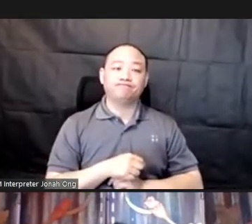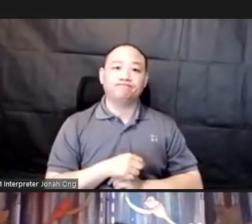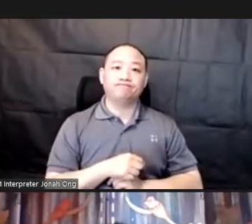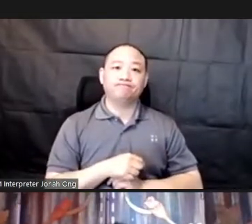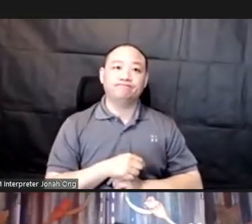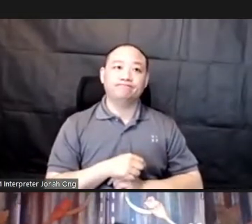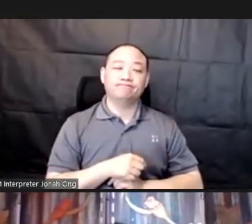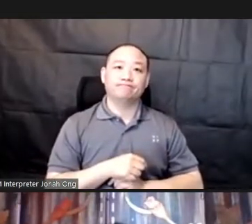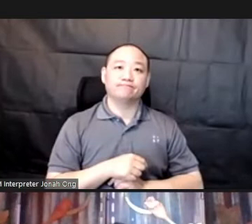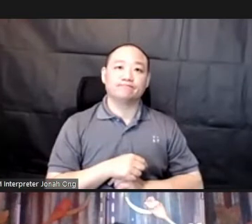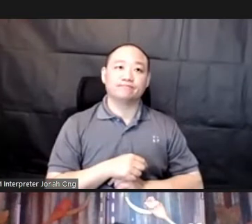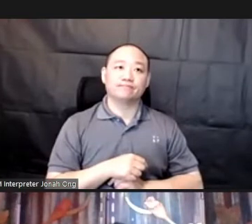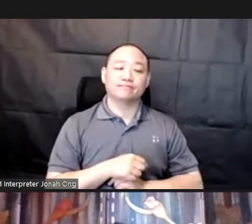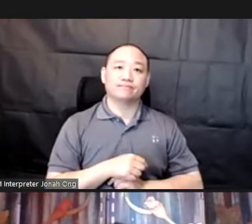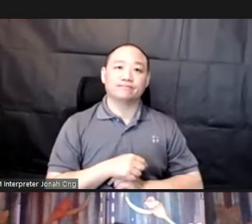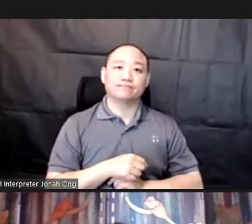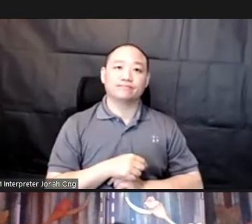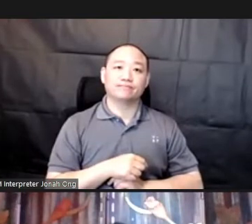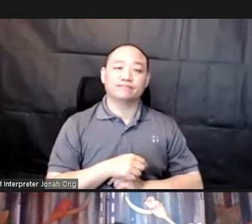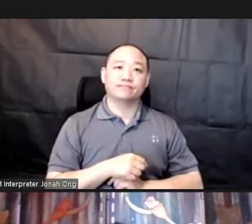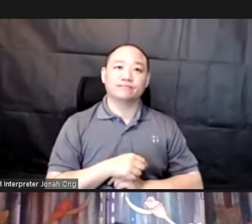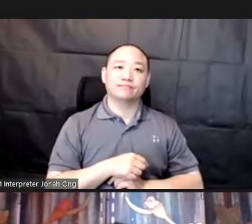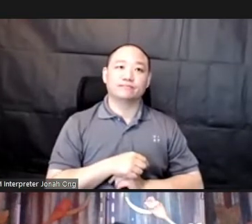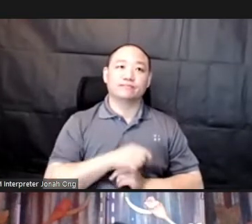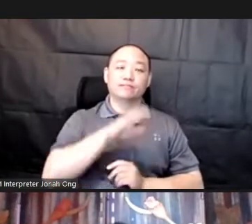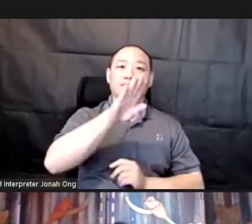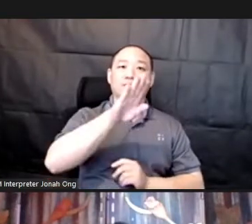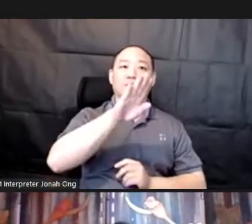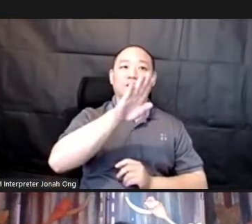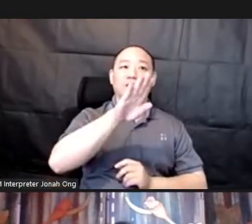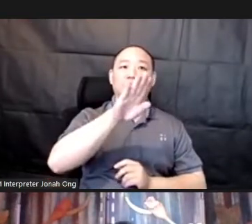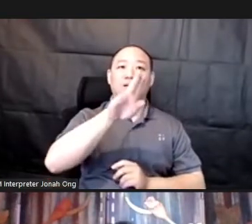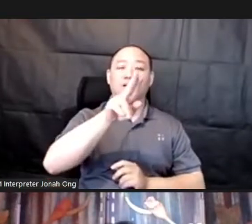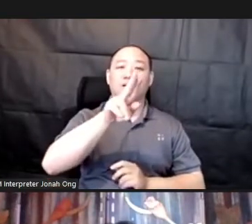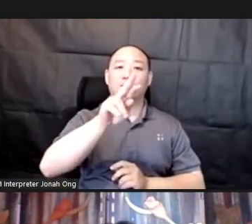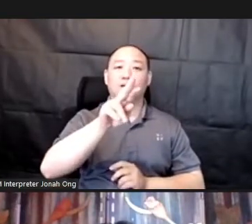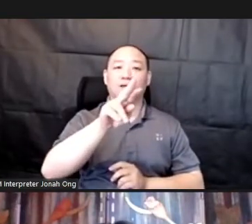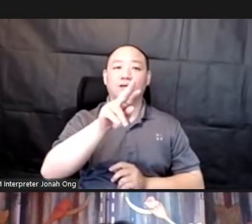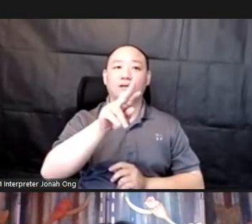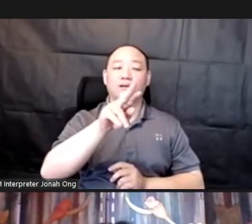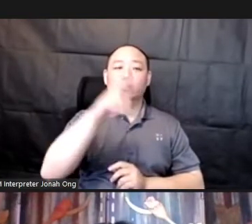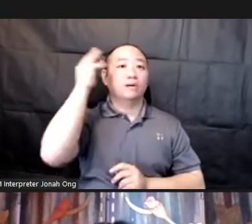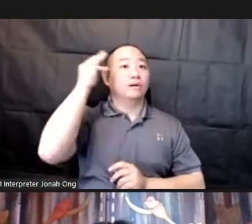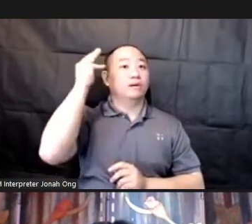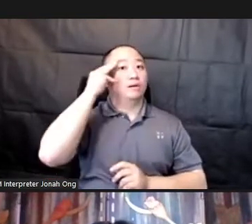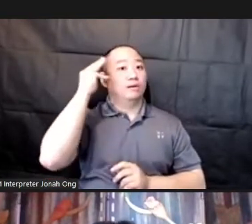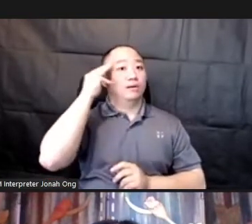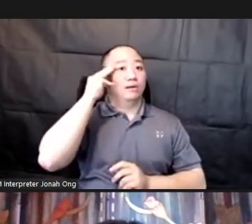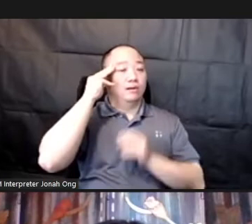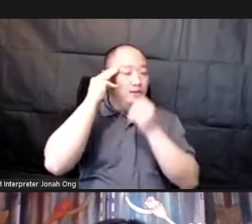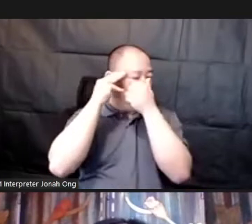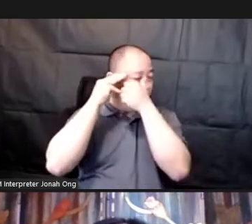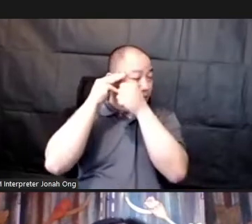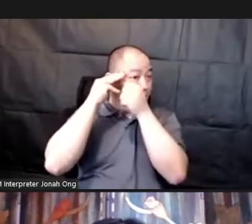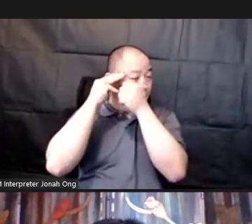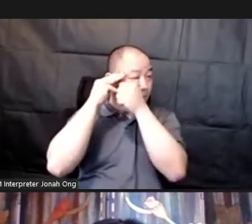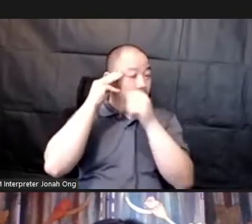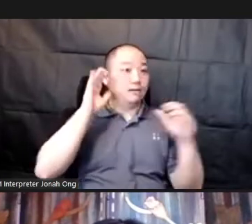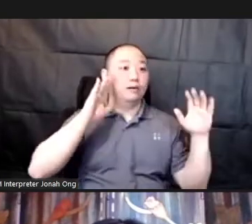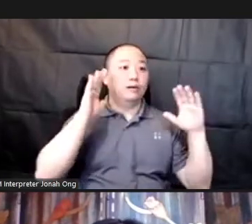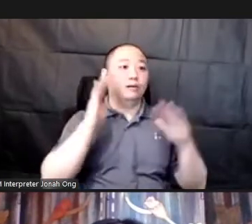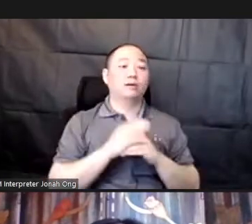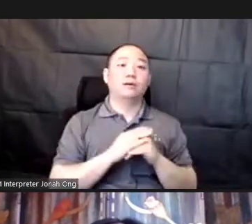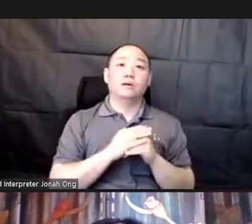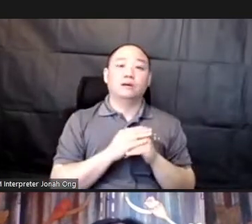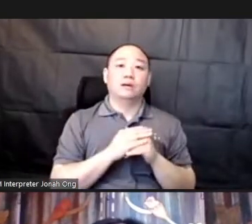So he asked, is Bumi incentive considered as exclusionary narrative? Thanks, Mira, and thanks, Roderick, for the question. I think